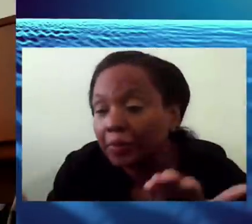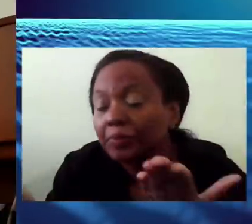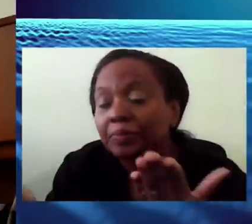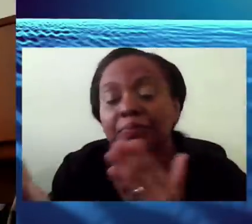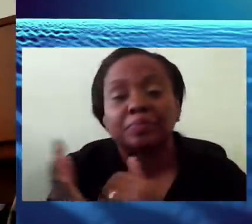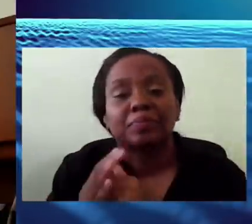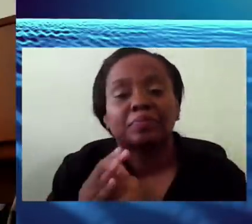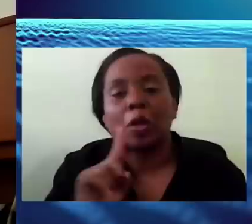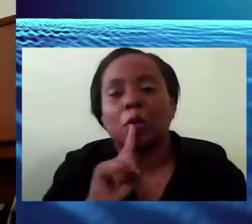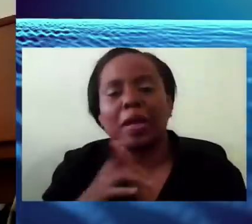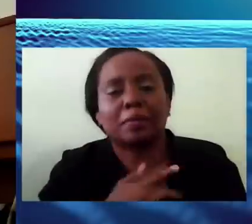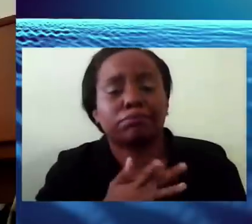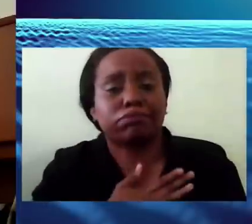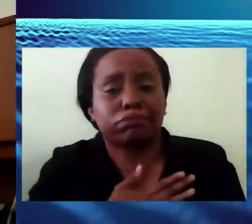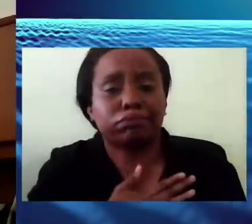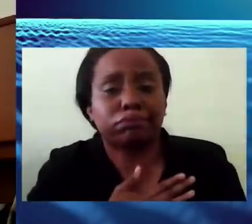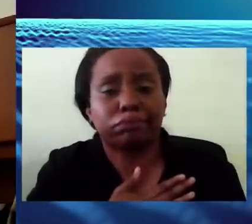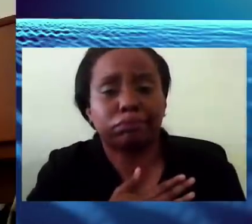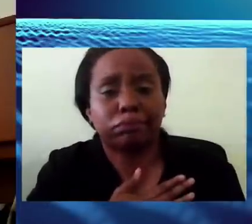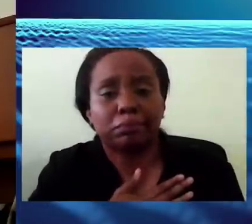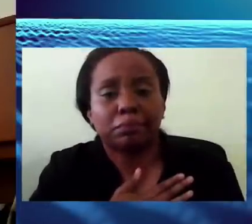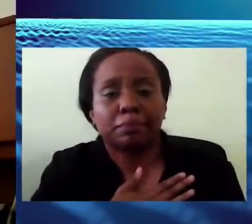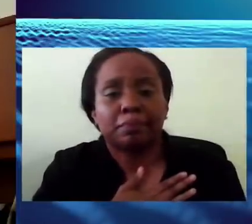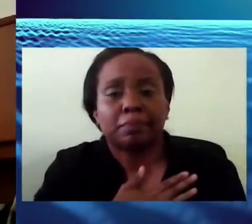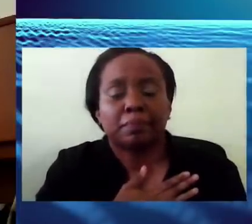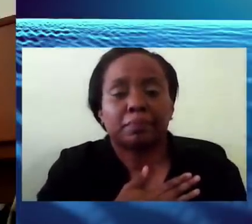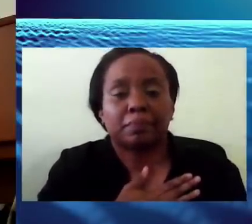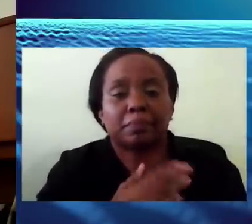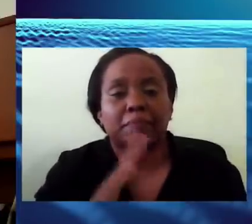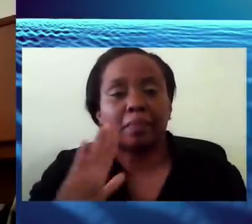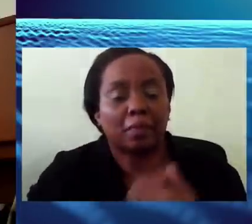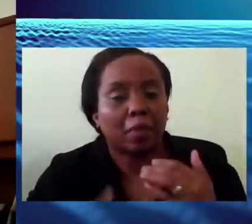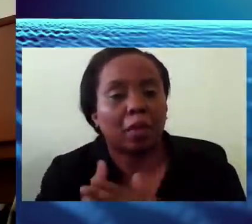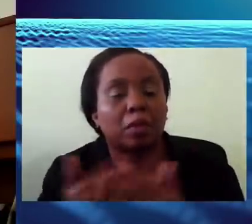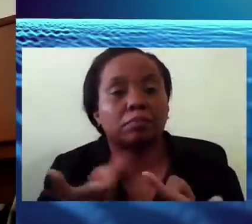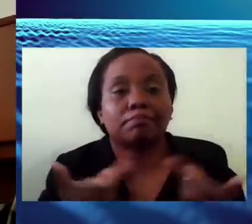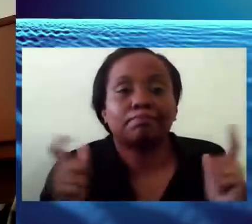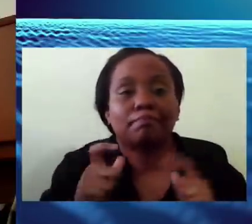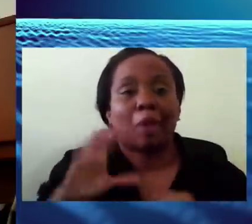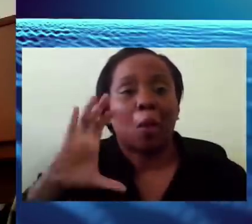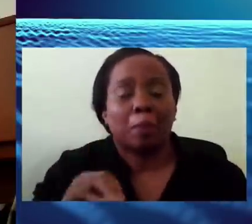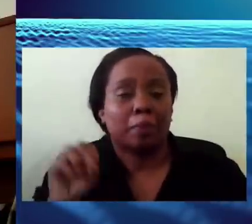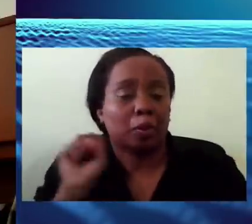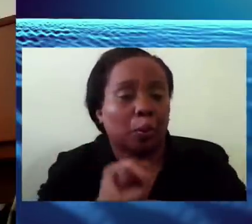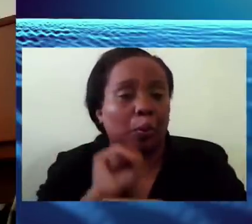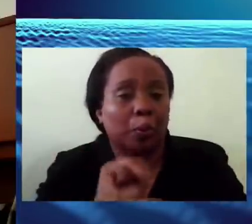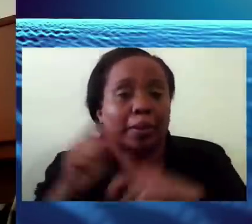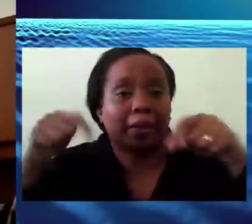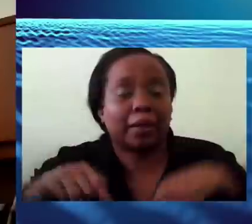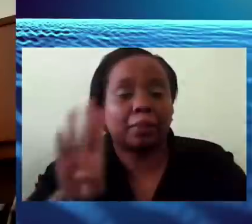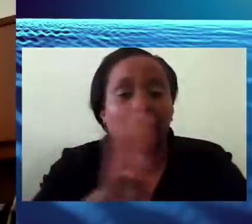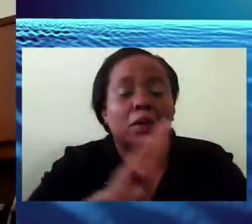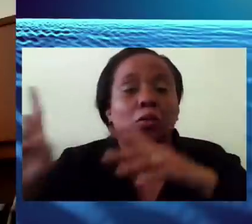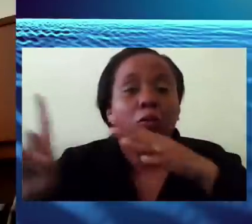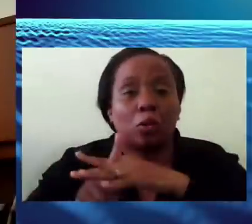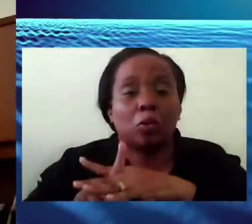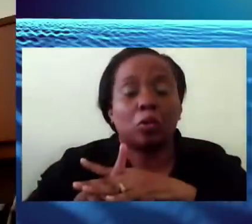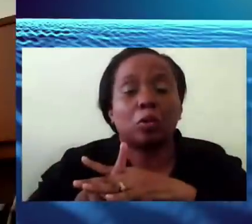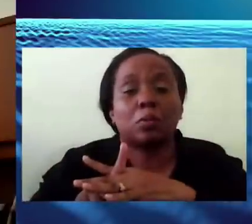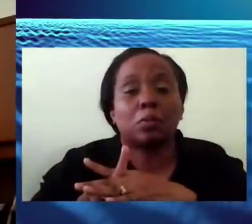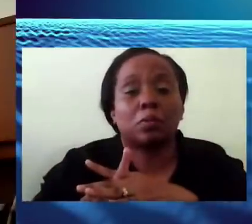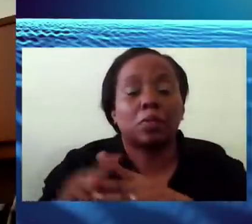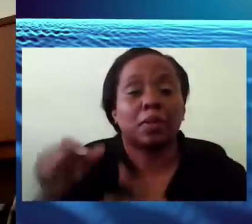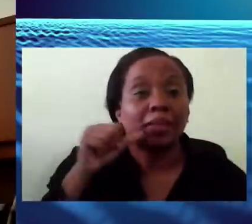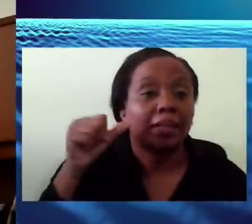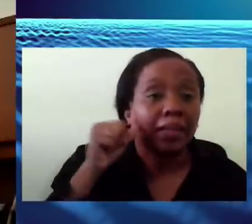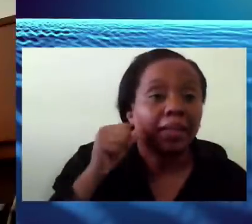her heartfelt appreciation for every one of the major construction companies in Barbados that showed up here over the last few days to